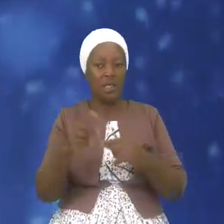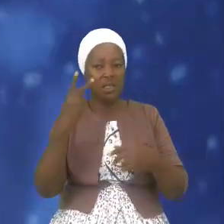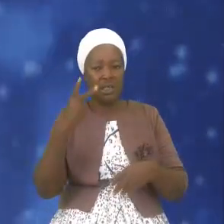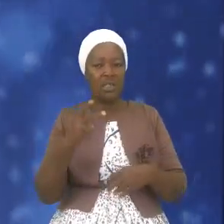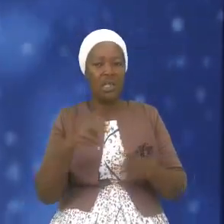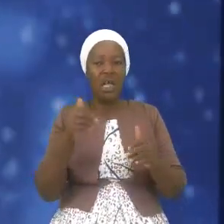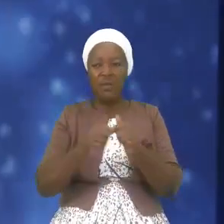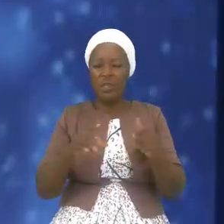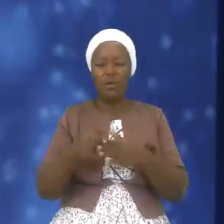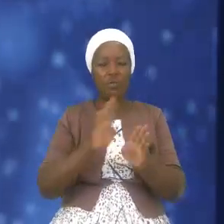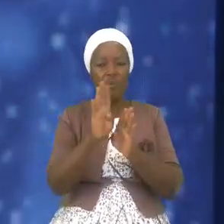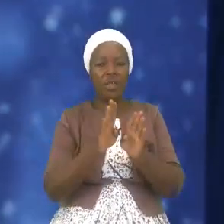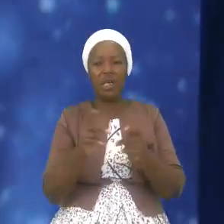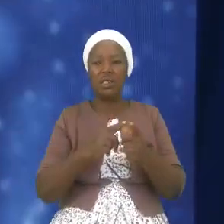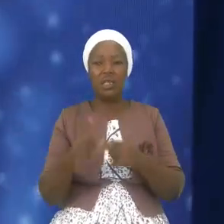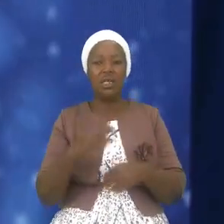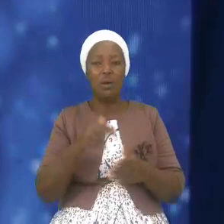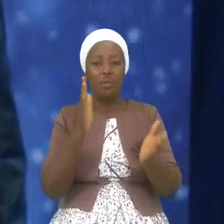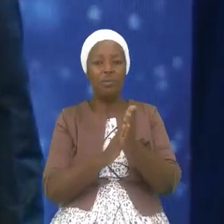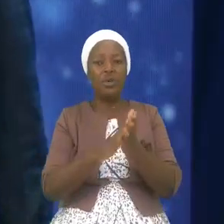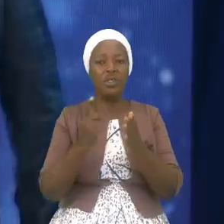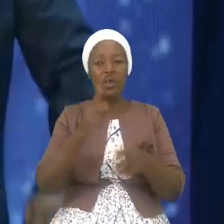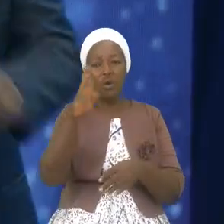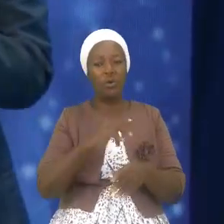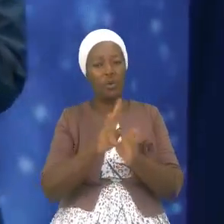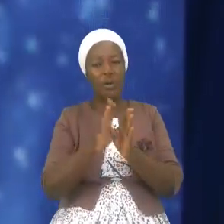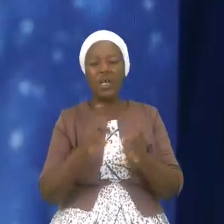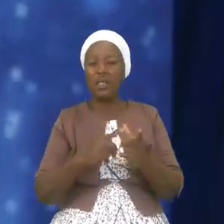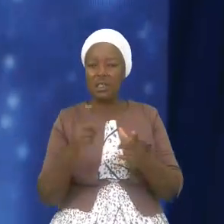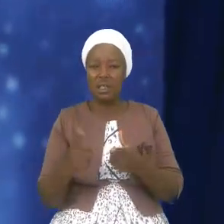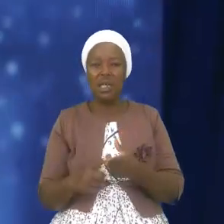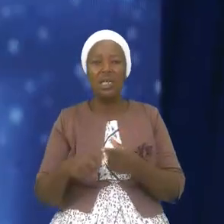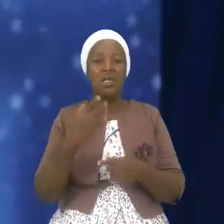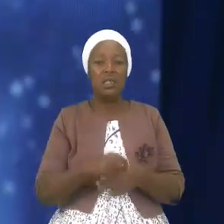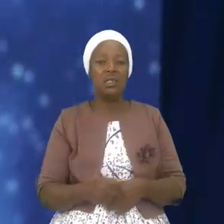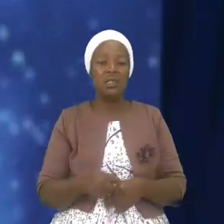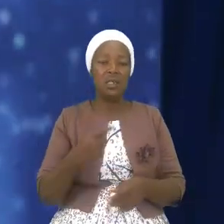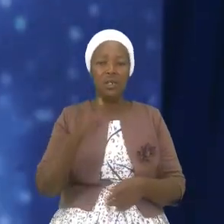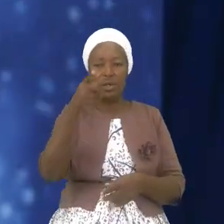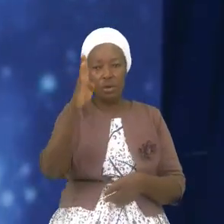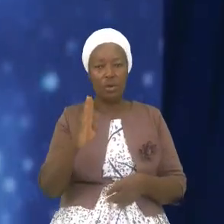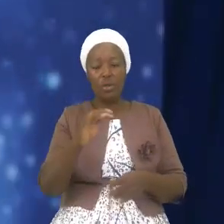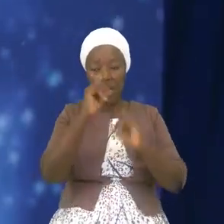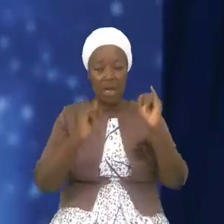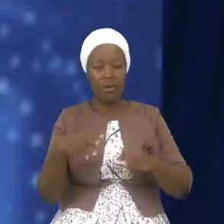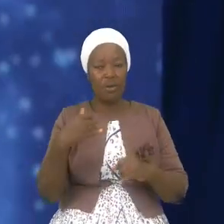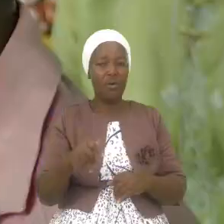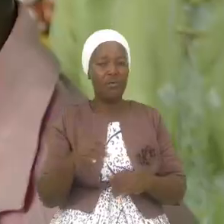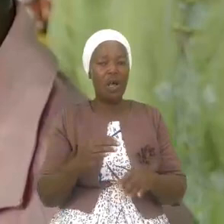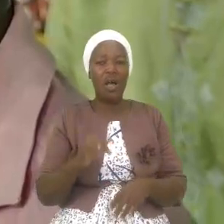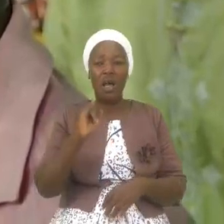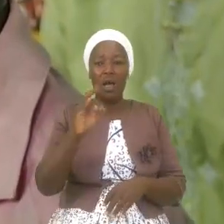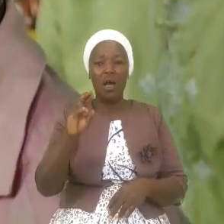the God of iron and of wood and of stone. That's the profanity of the man, the